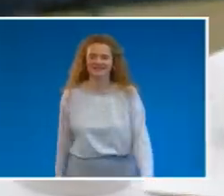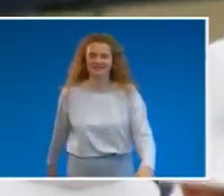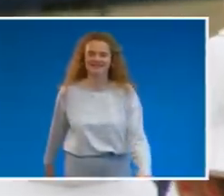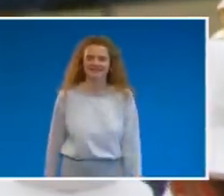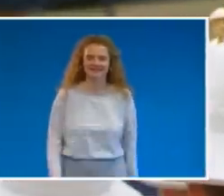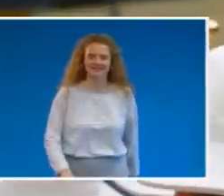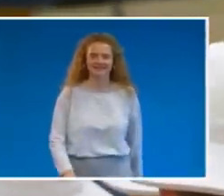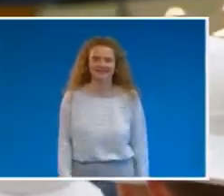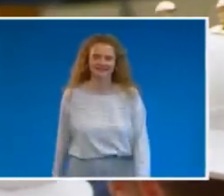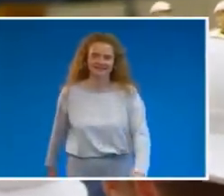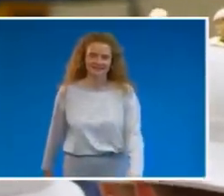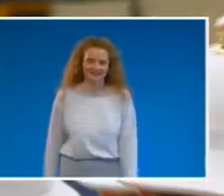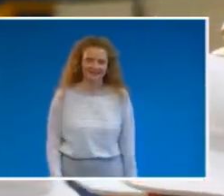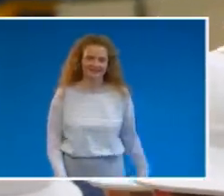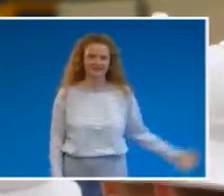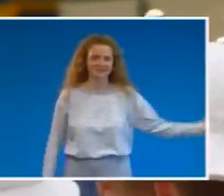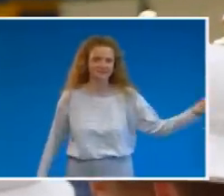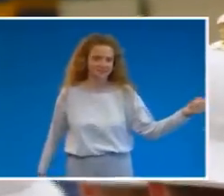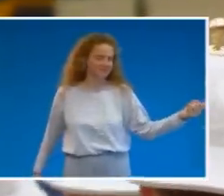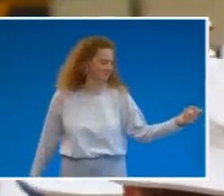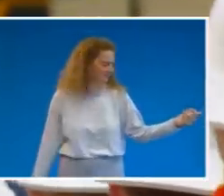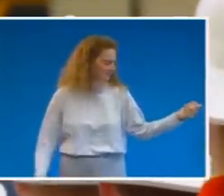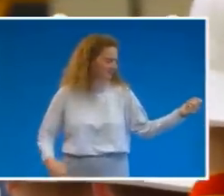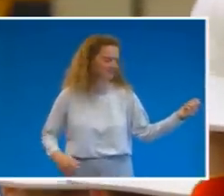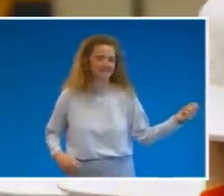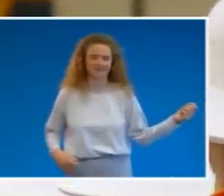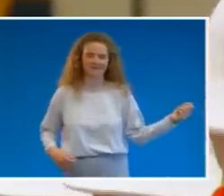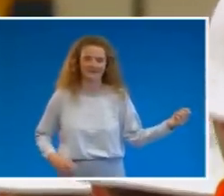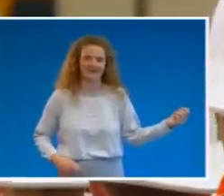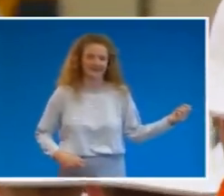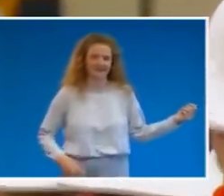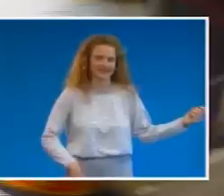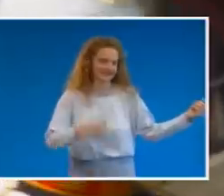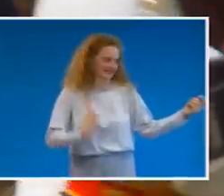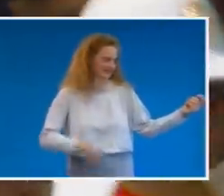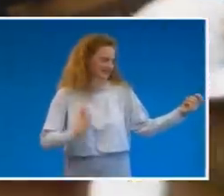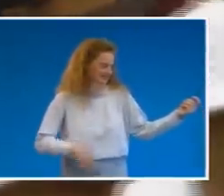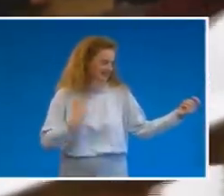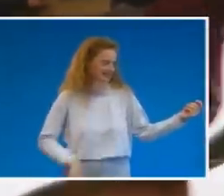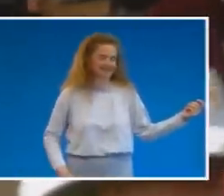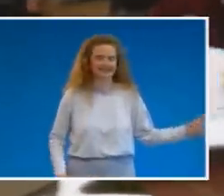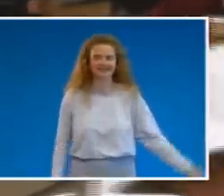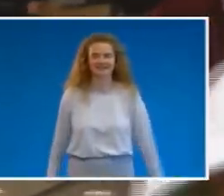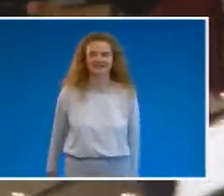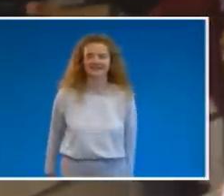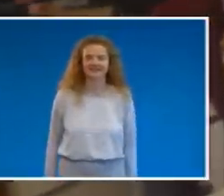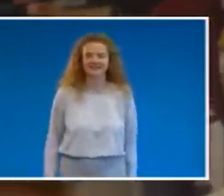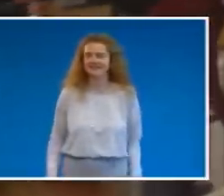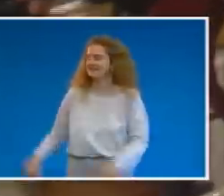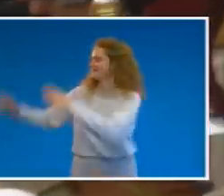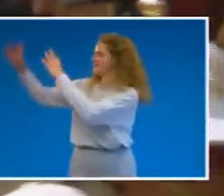it. We can play on the guitar, and this is the music to it. Strum, strum, strum goes